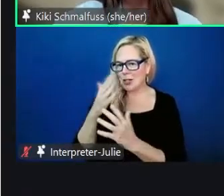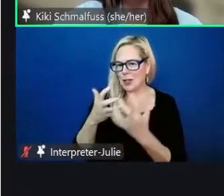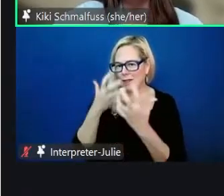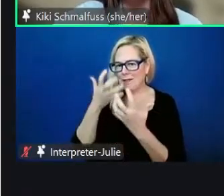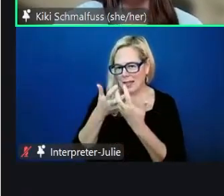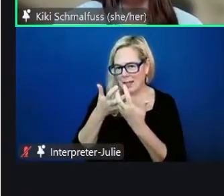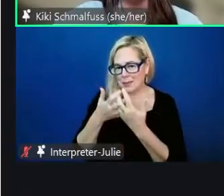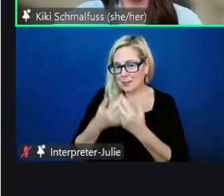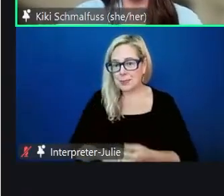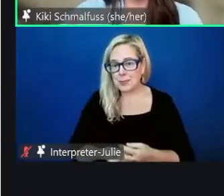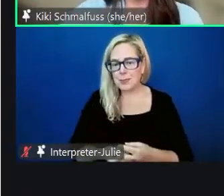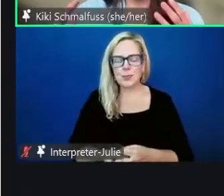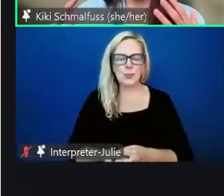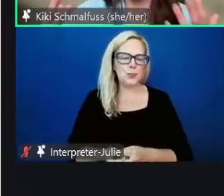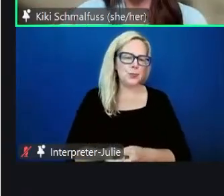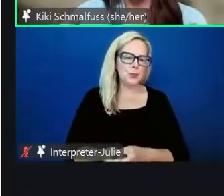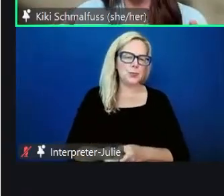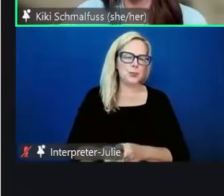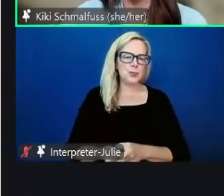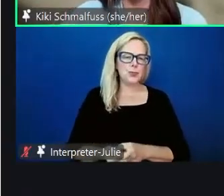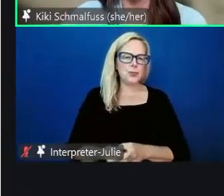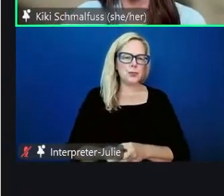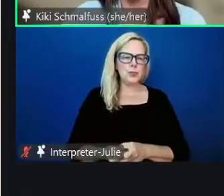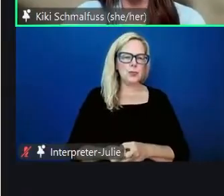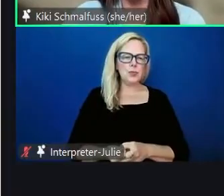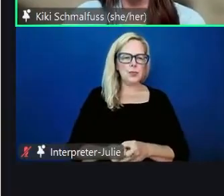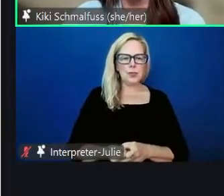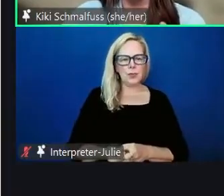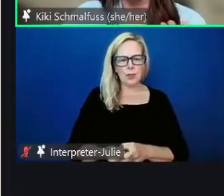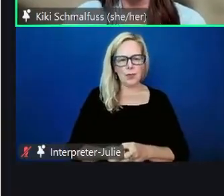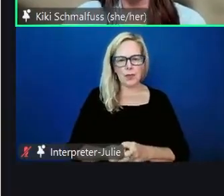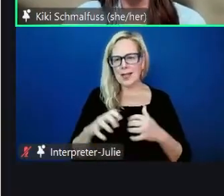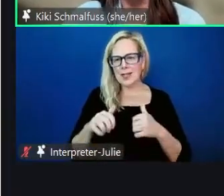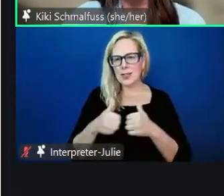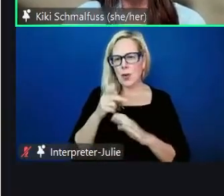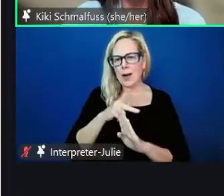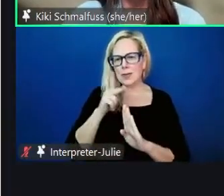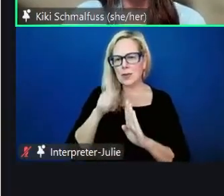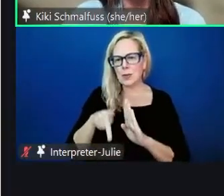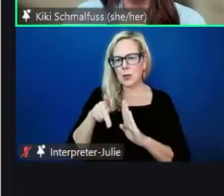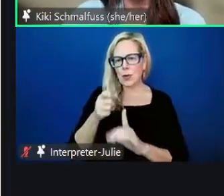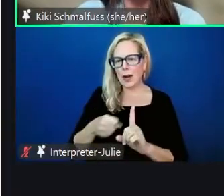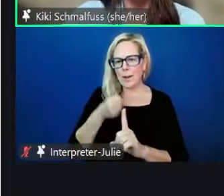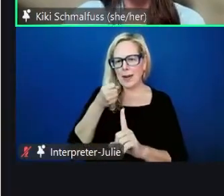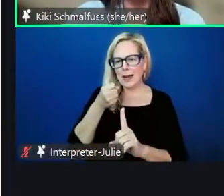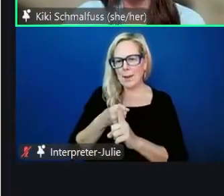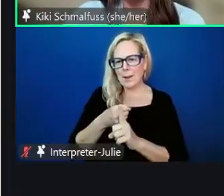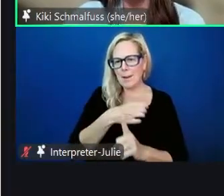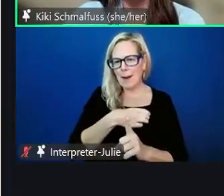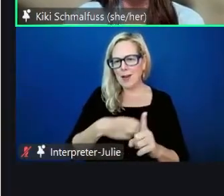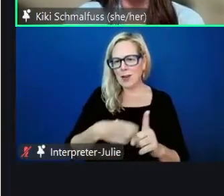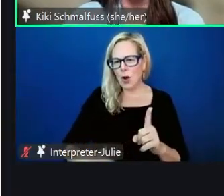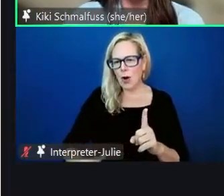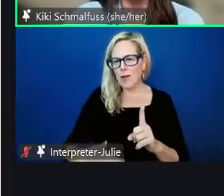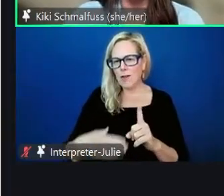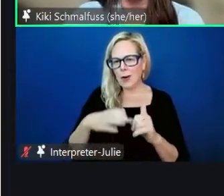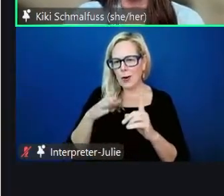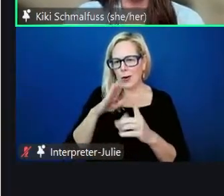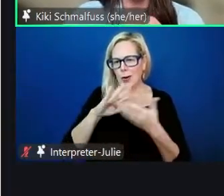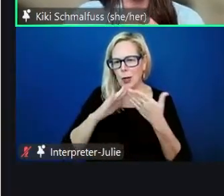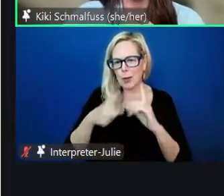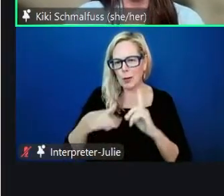So we wanted to understand better, how is our program impacting the Harvard community at large? So we asked all